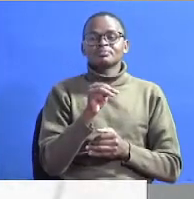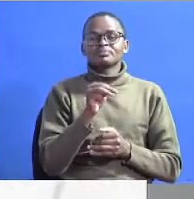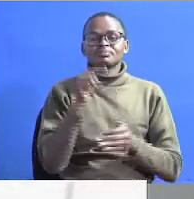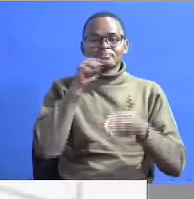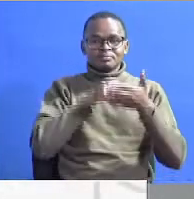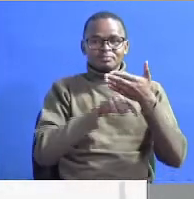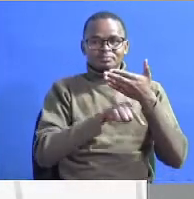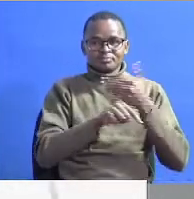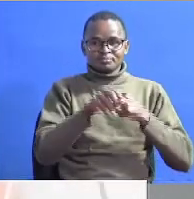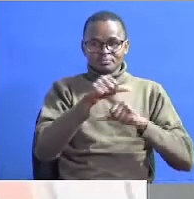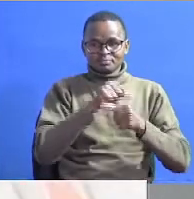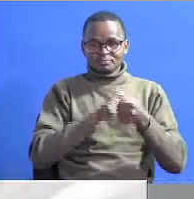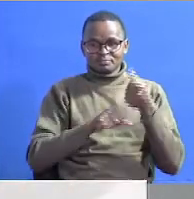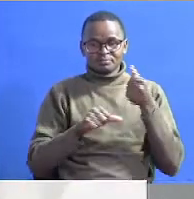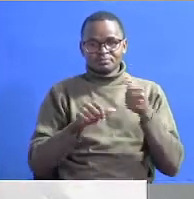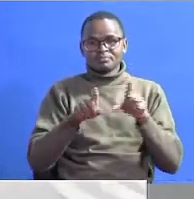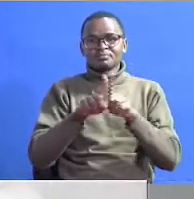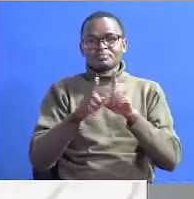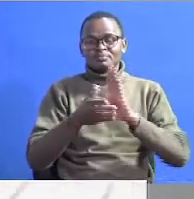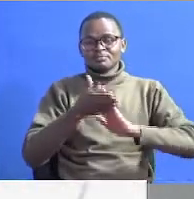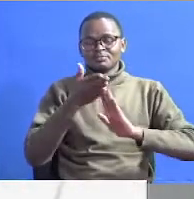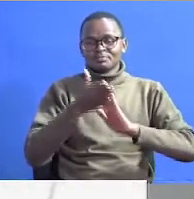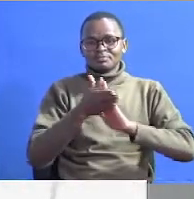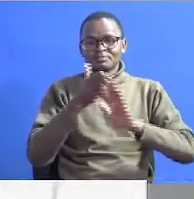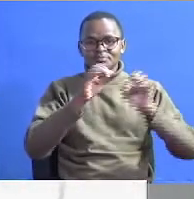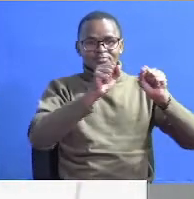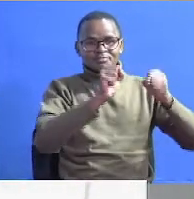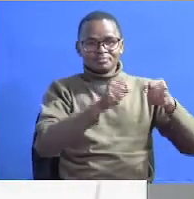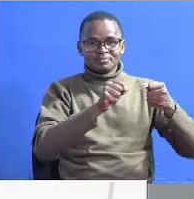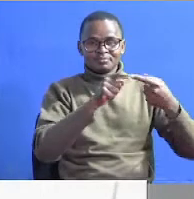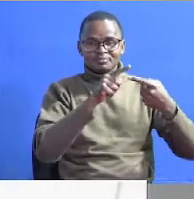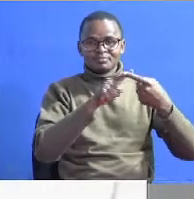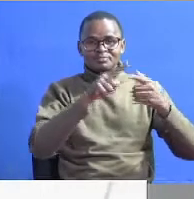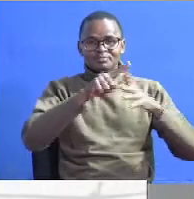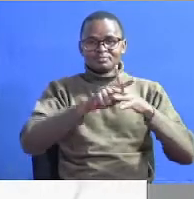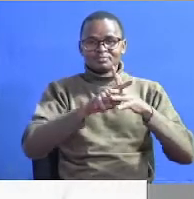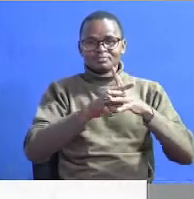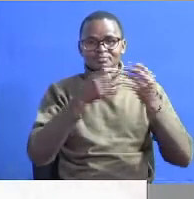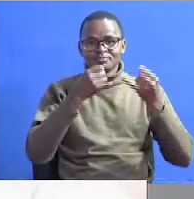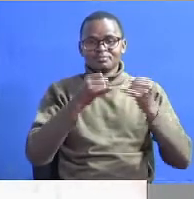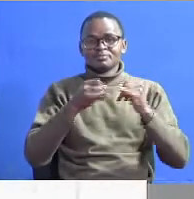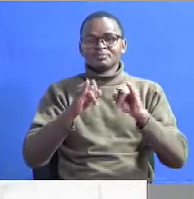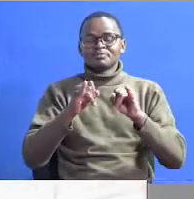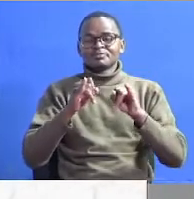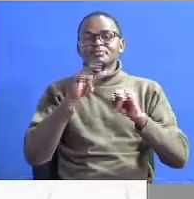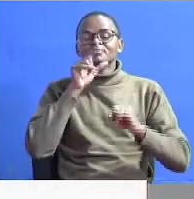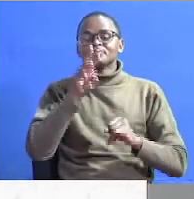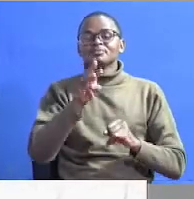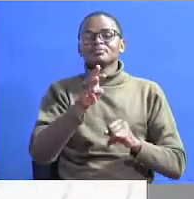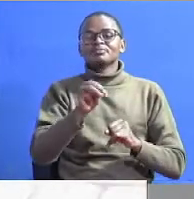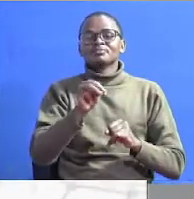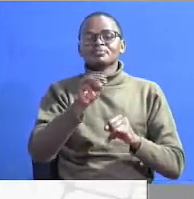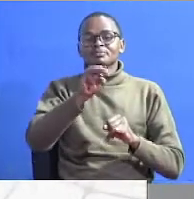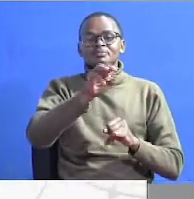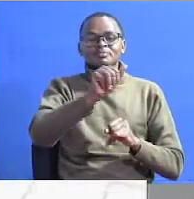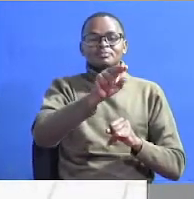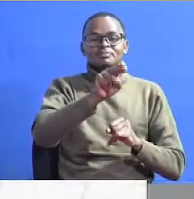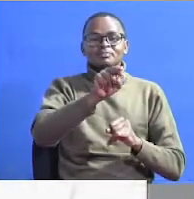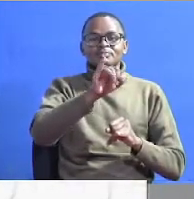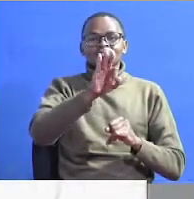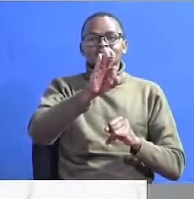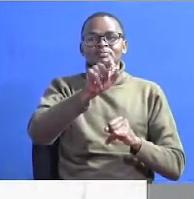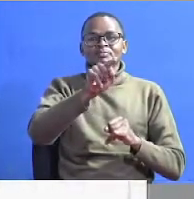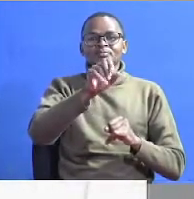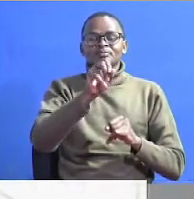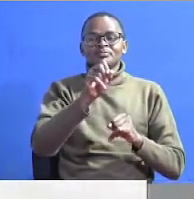into action as fast as he can to start implementing his manifesto, which was